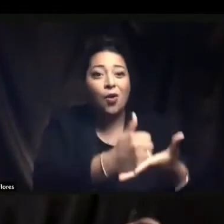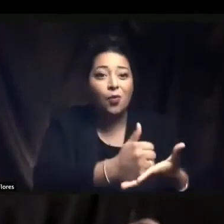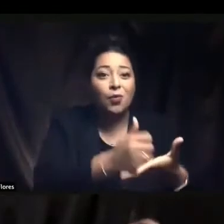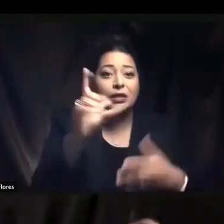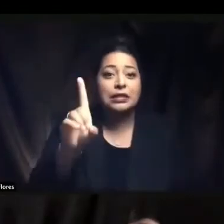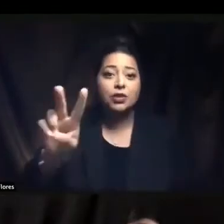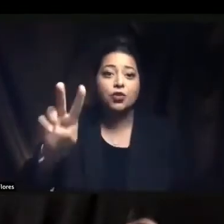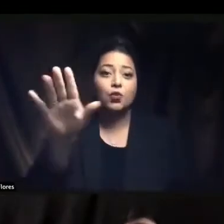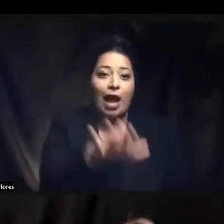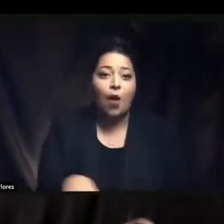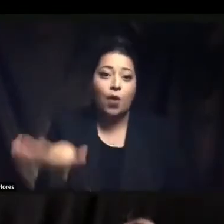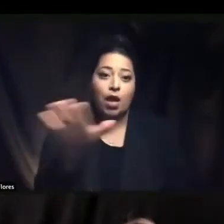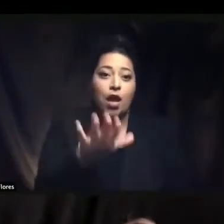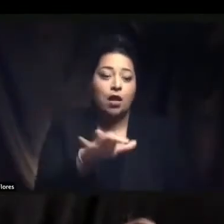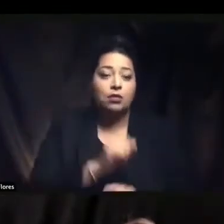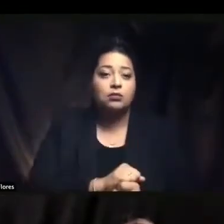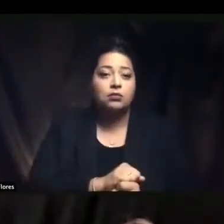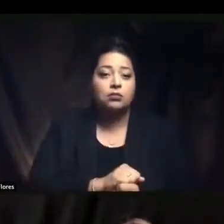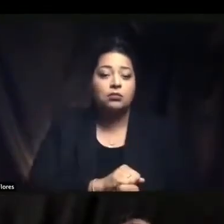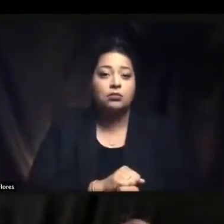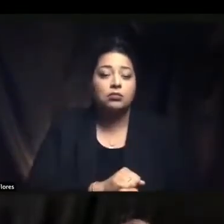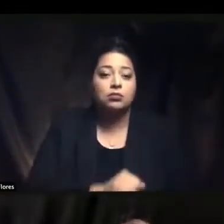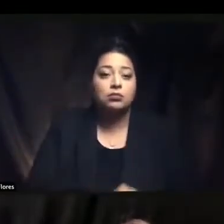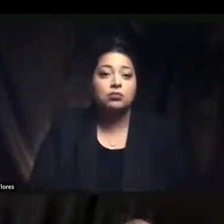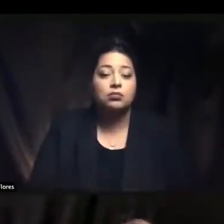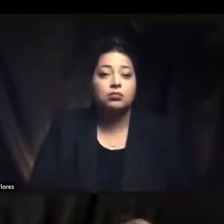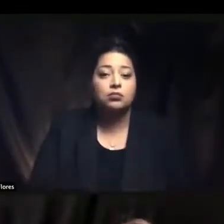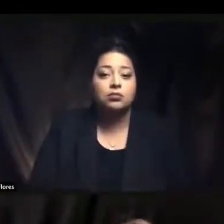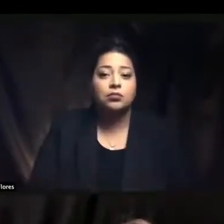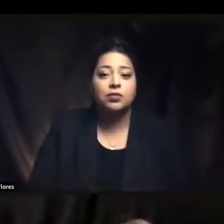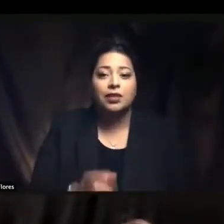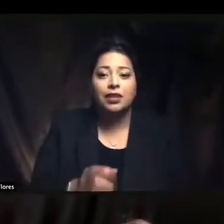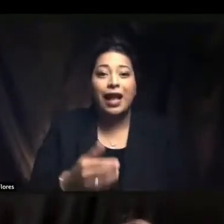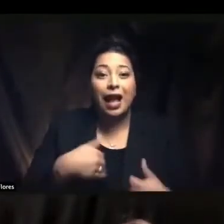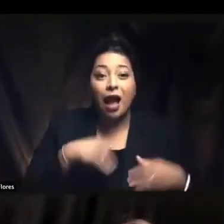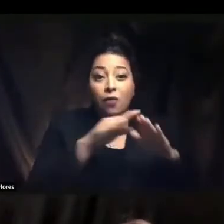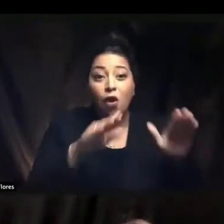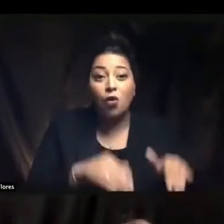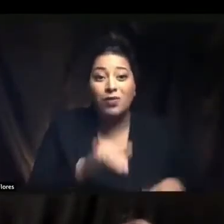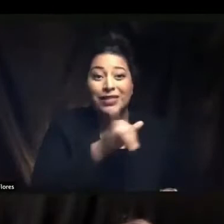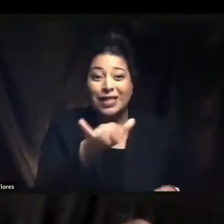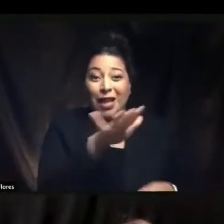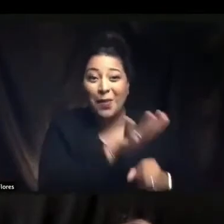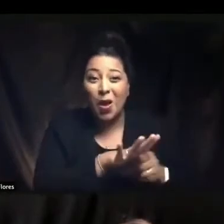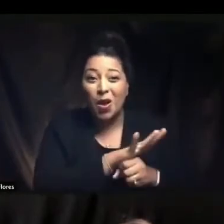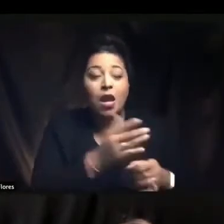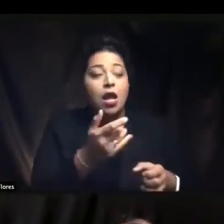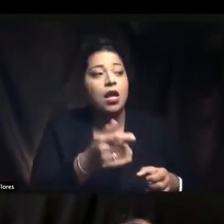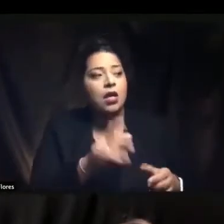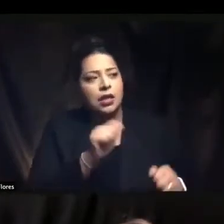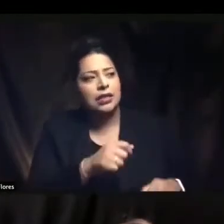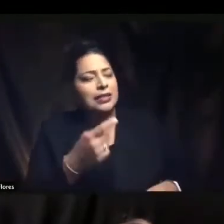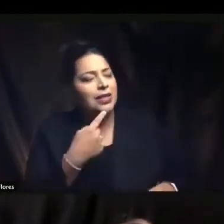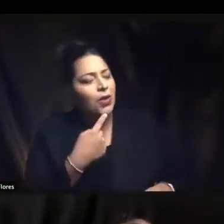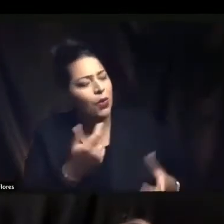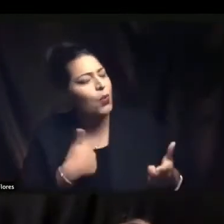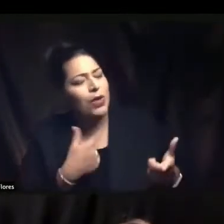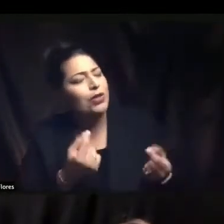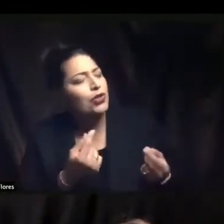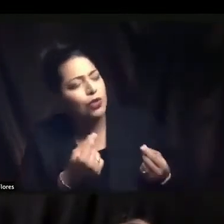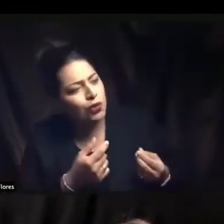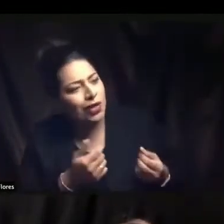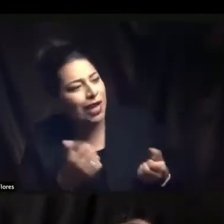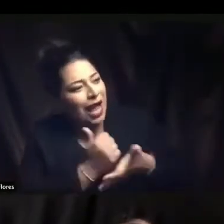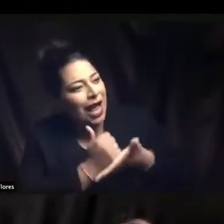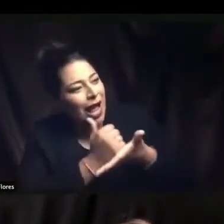District 2 area by looking at those other homes that are in the same areas that they're looking to develop to say, what can we do to beautify the